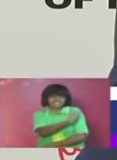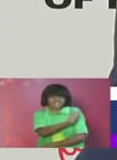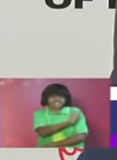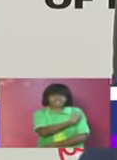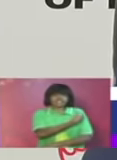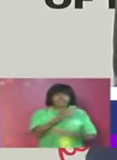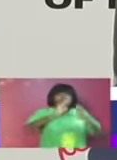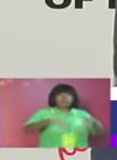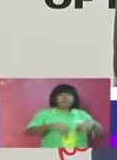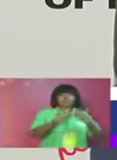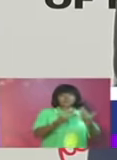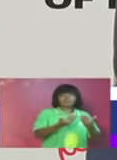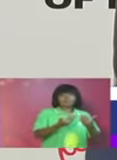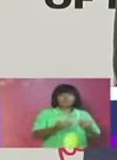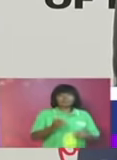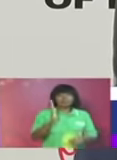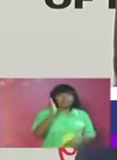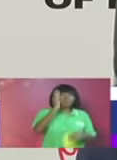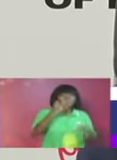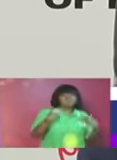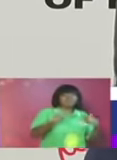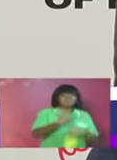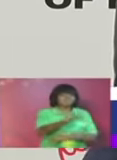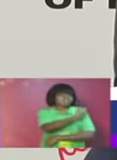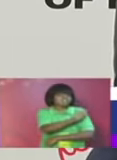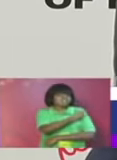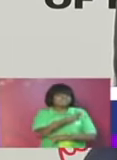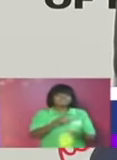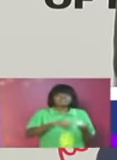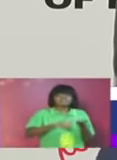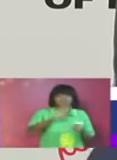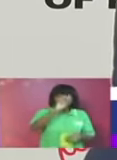vaccines? Starting from Monday,